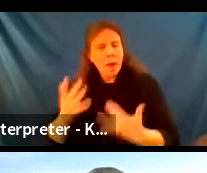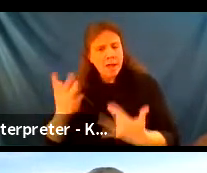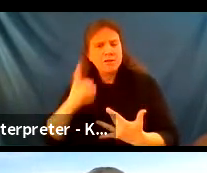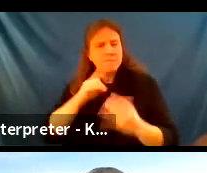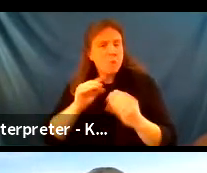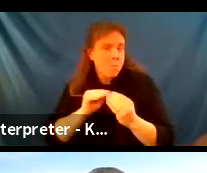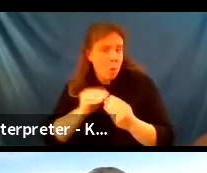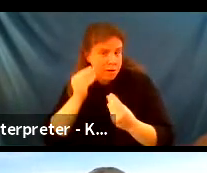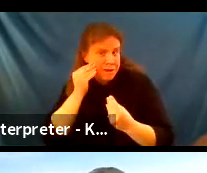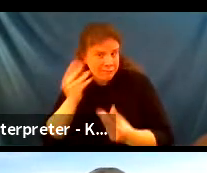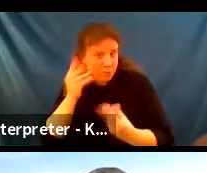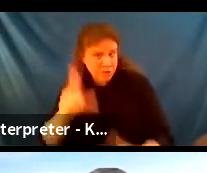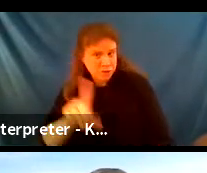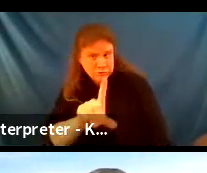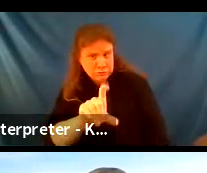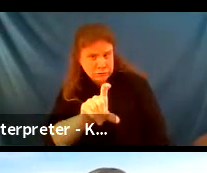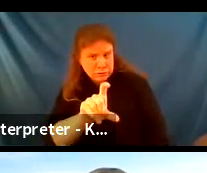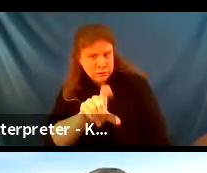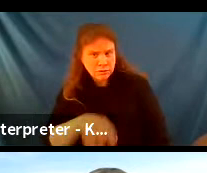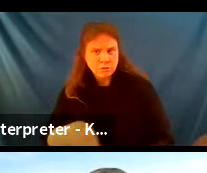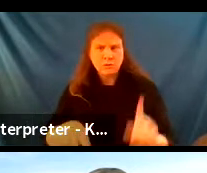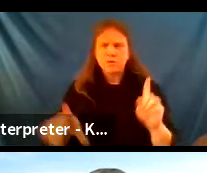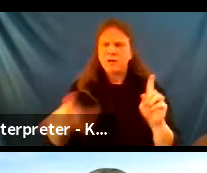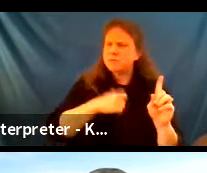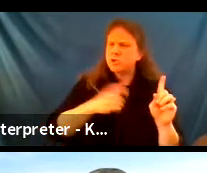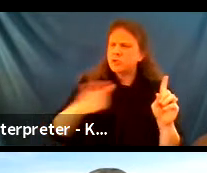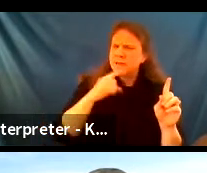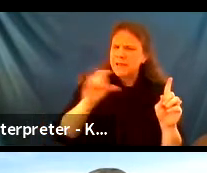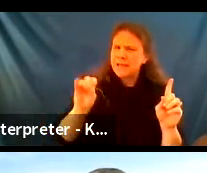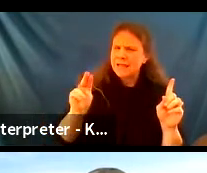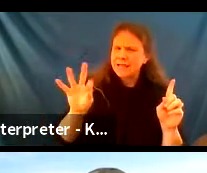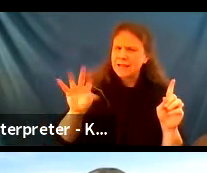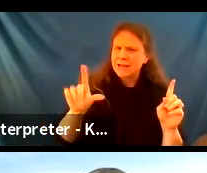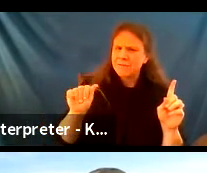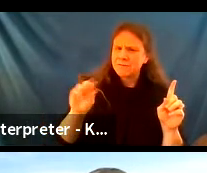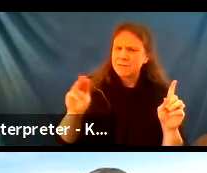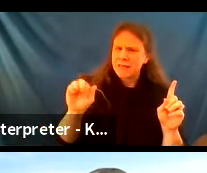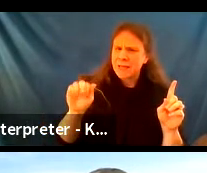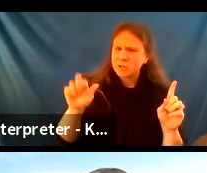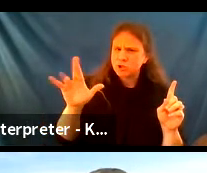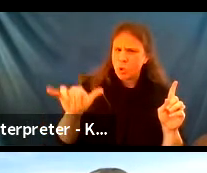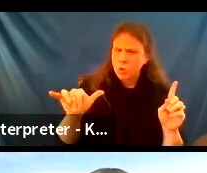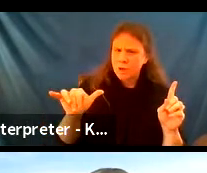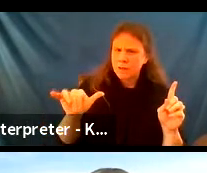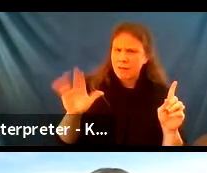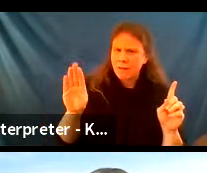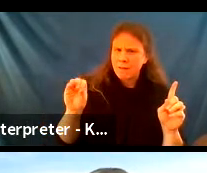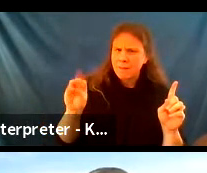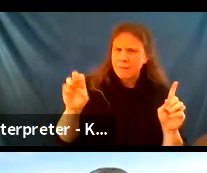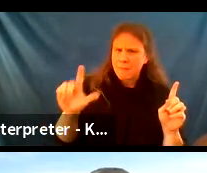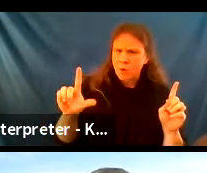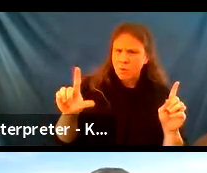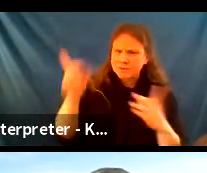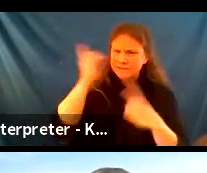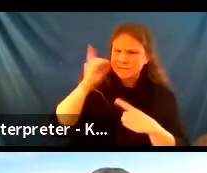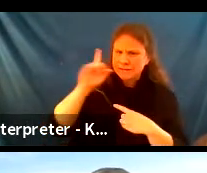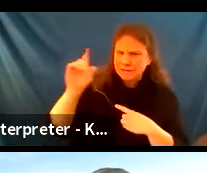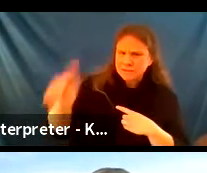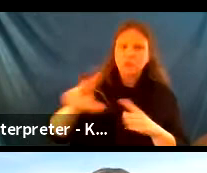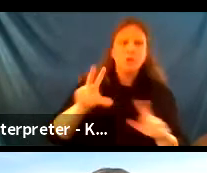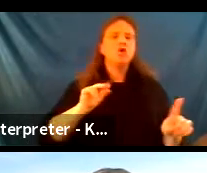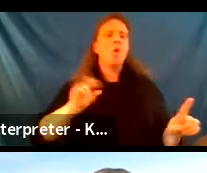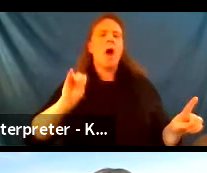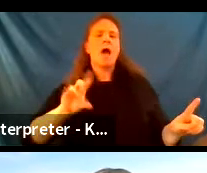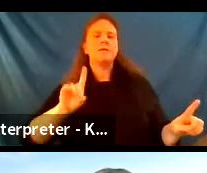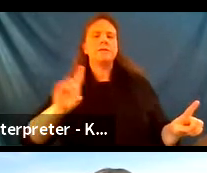I'm sorry, did you say inflammatory bowel disease? No, IDD, intellectual and developmental disabilities. Actually, so I